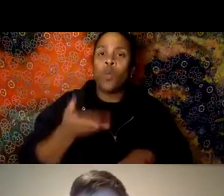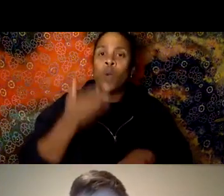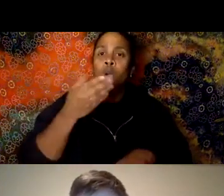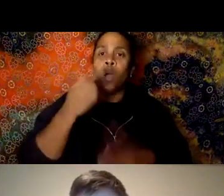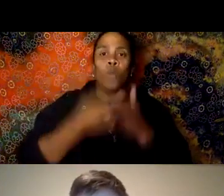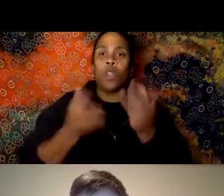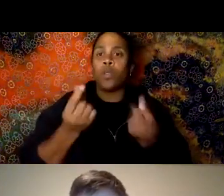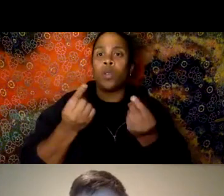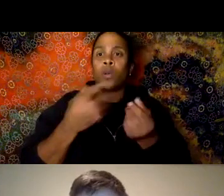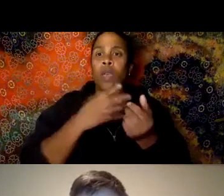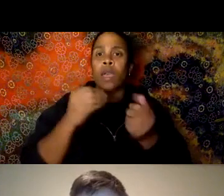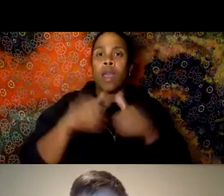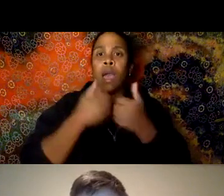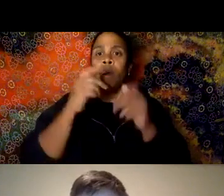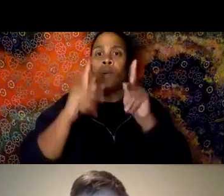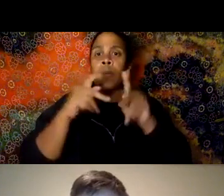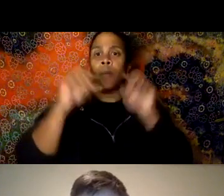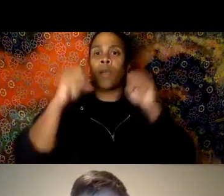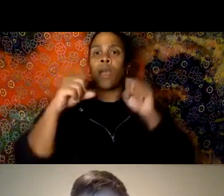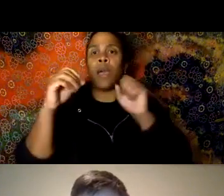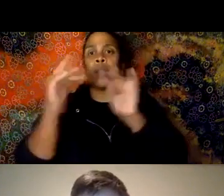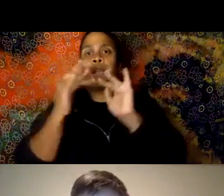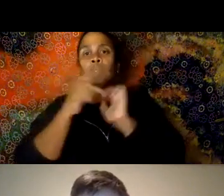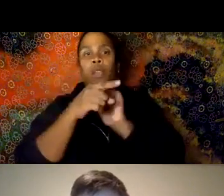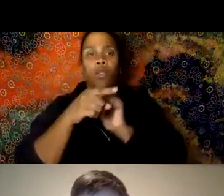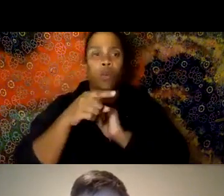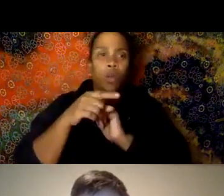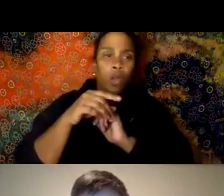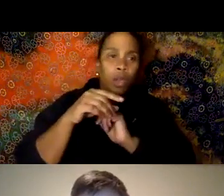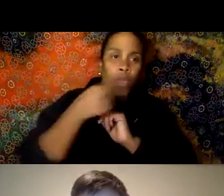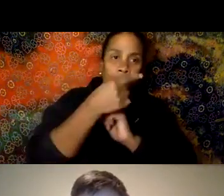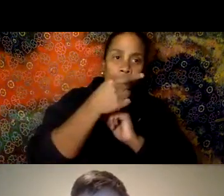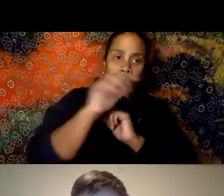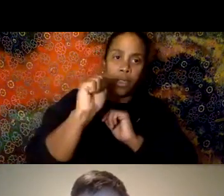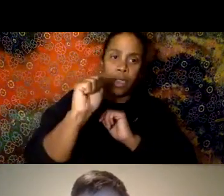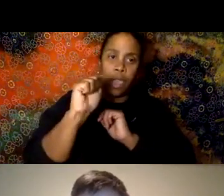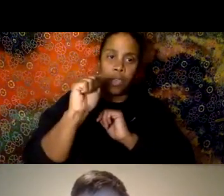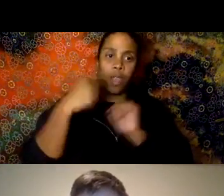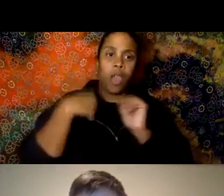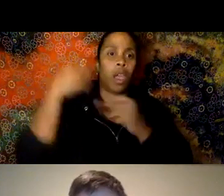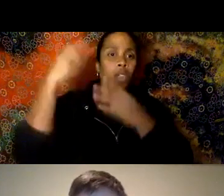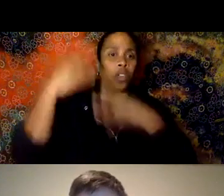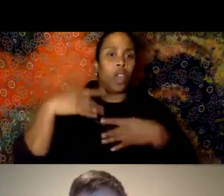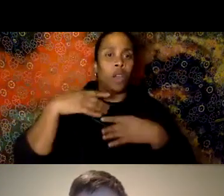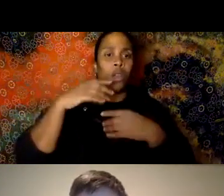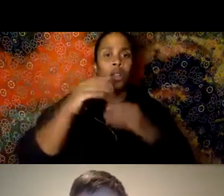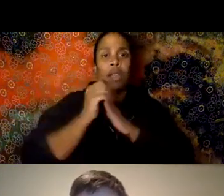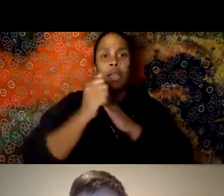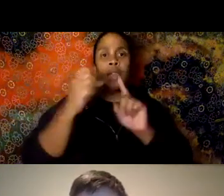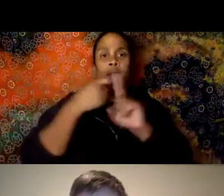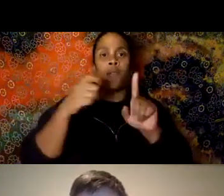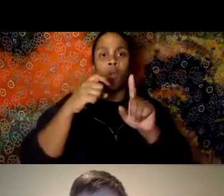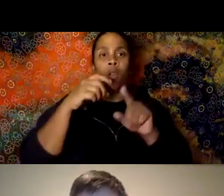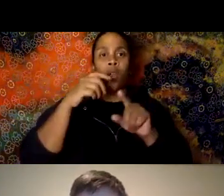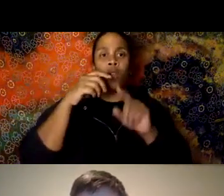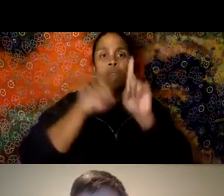here in the recording. I'll go. So hi, I'm Galactic Ashley. I channel divine guidance for star seeds, connecting